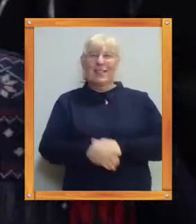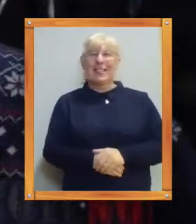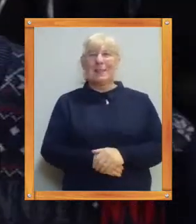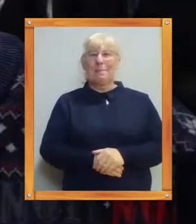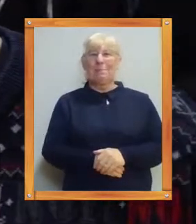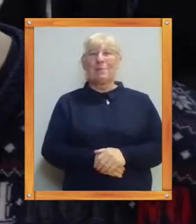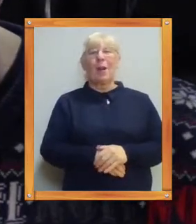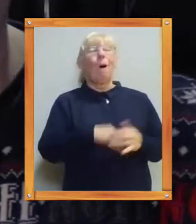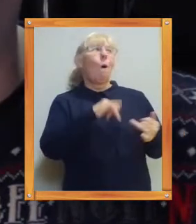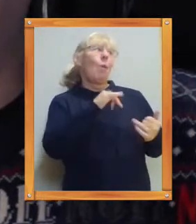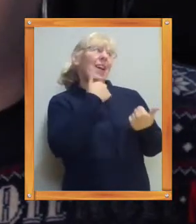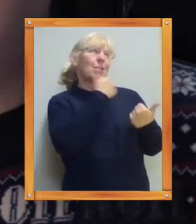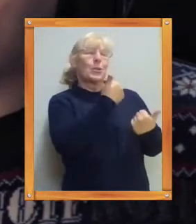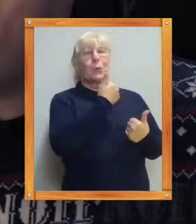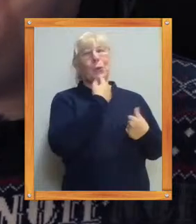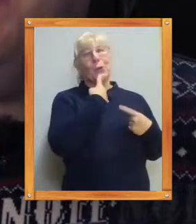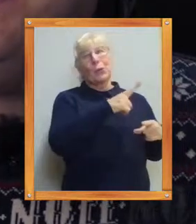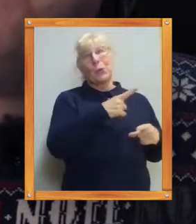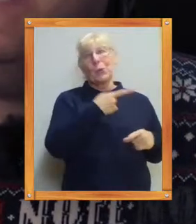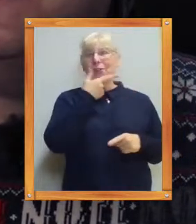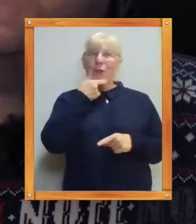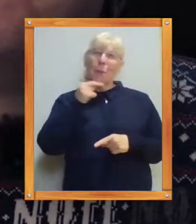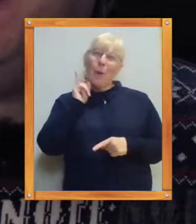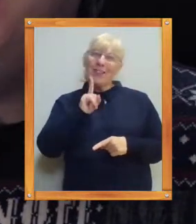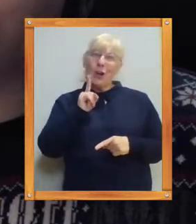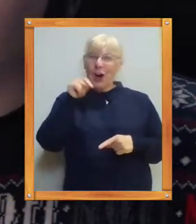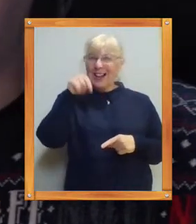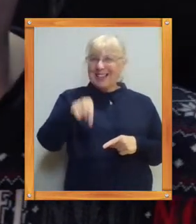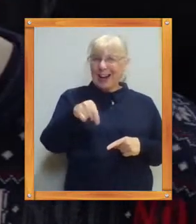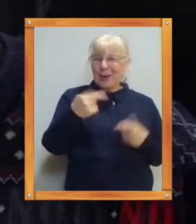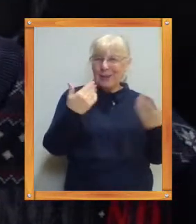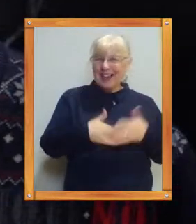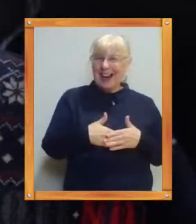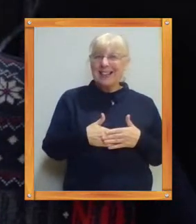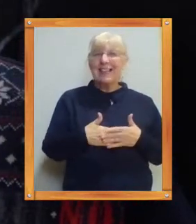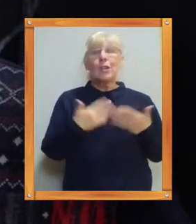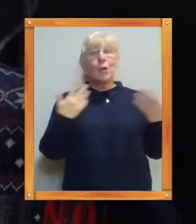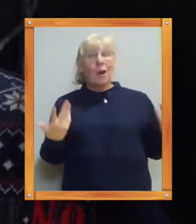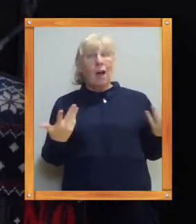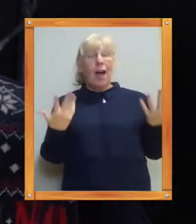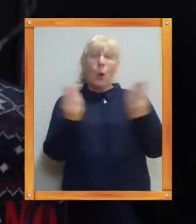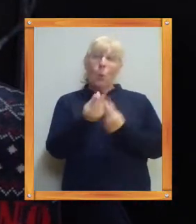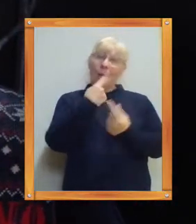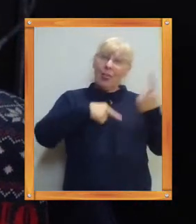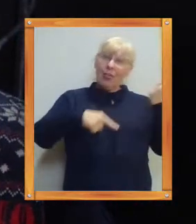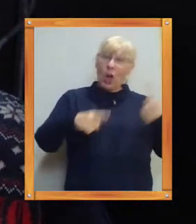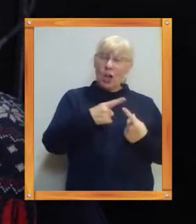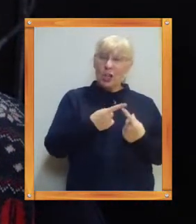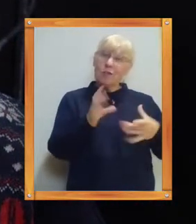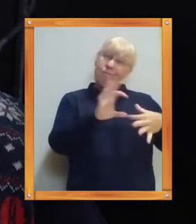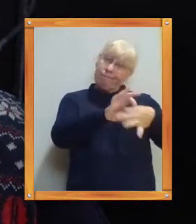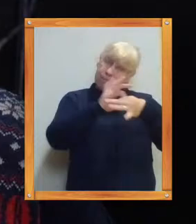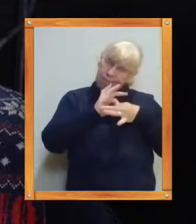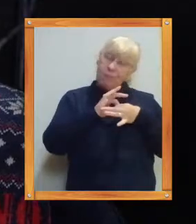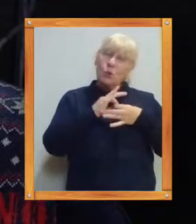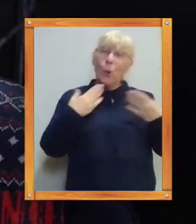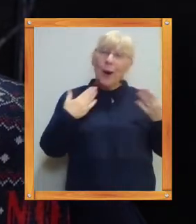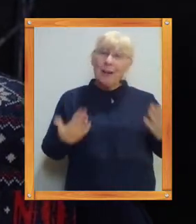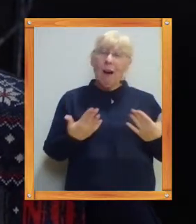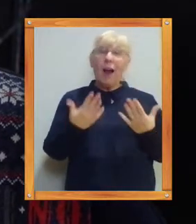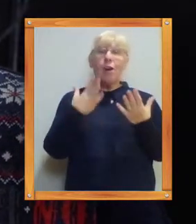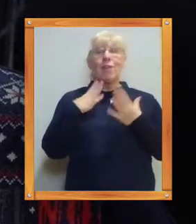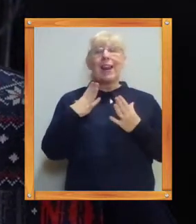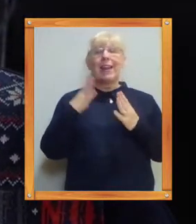of Randallstown tonight. So with that then, let's please join together at home or wherever you're watching us tonight and count down with us